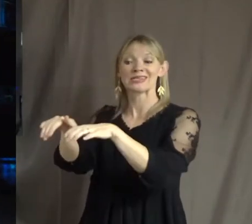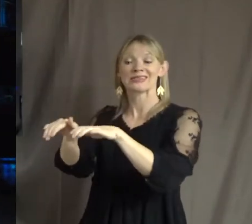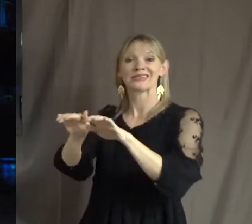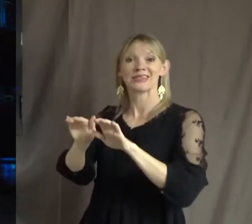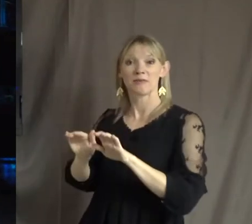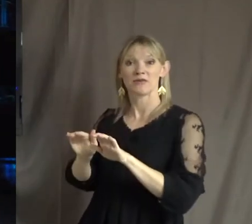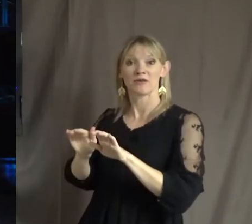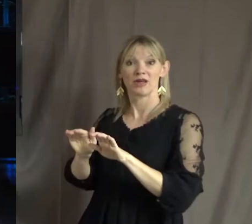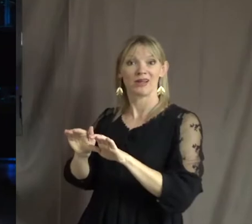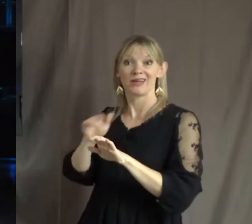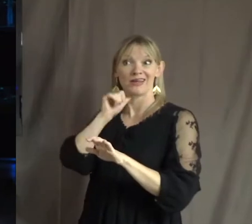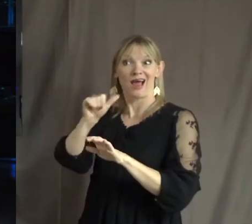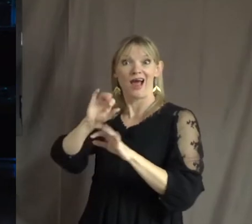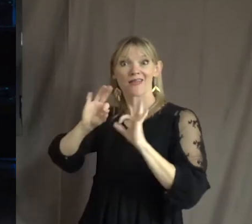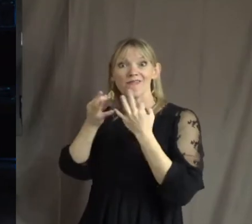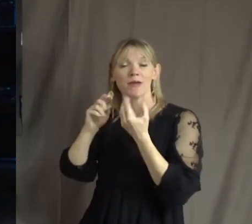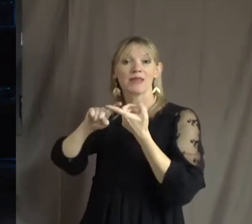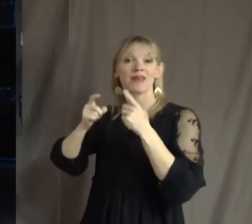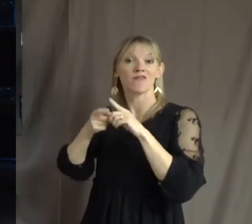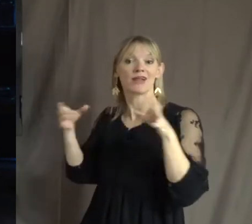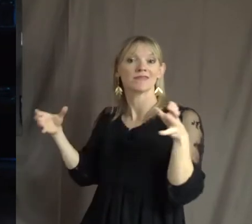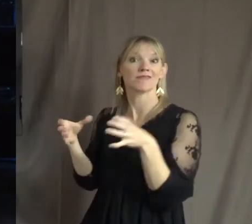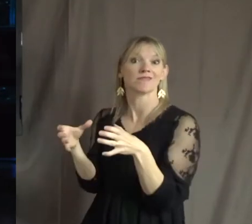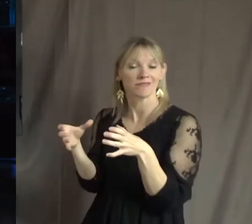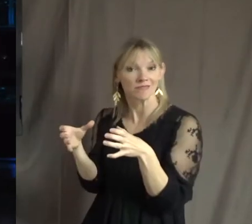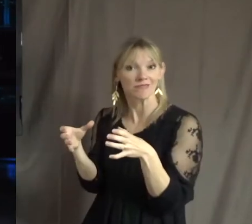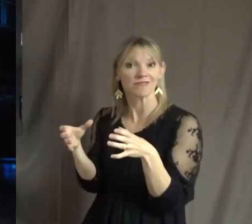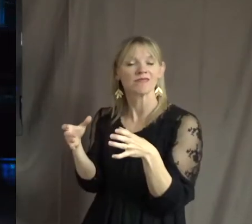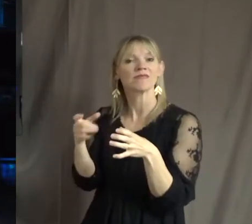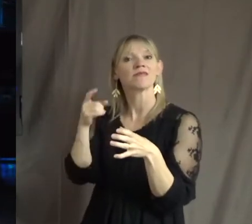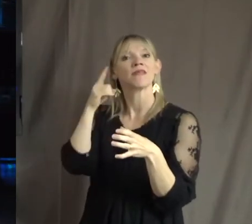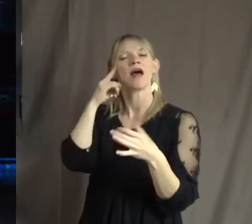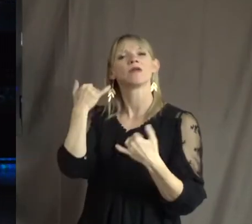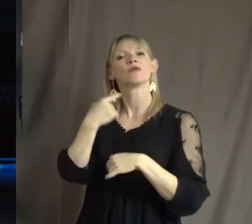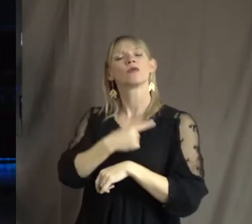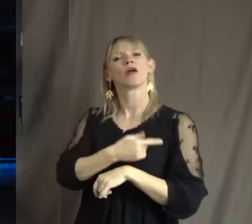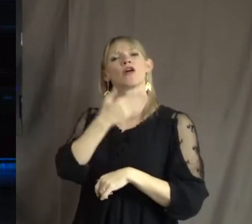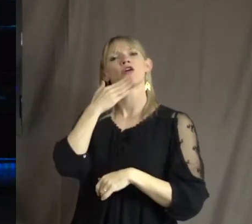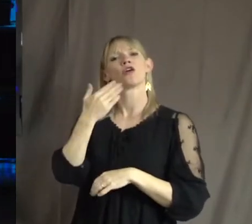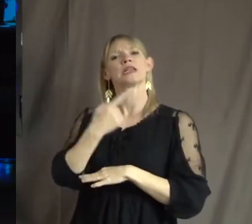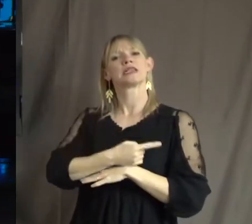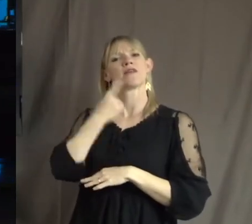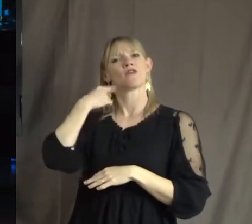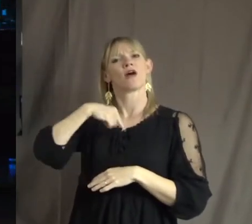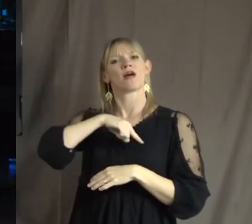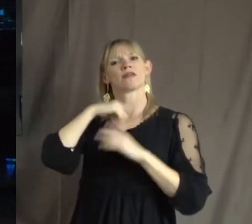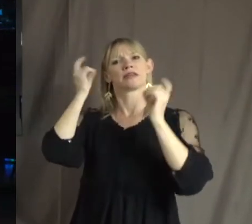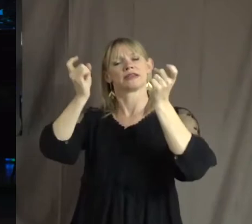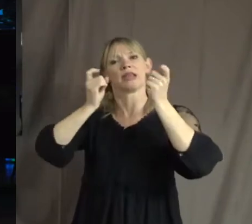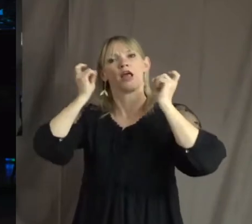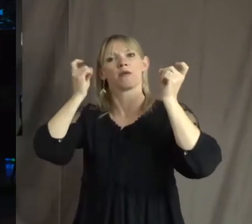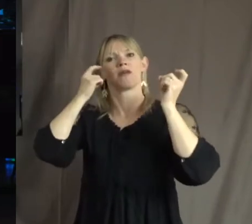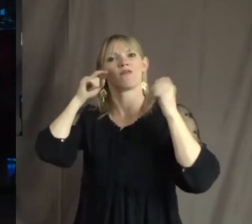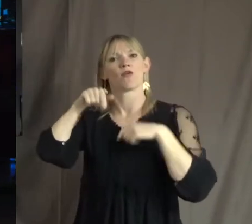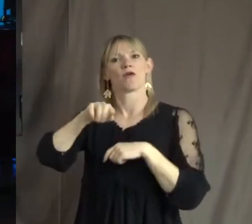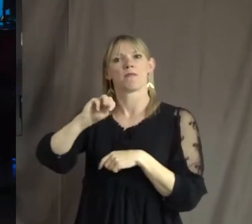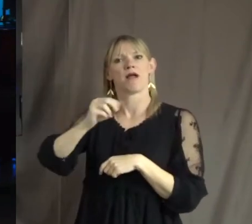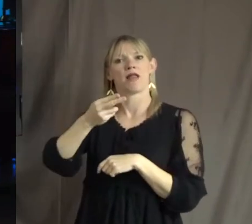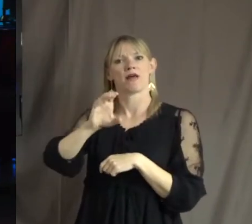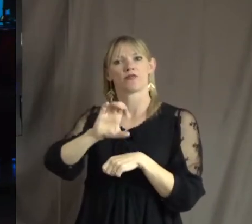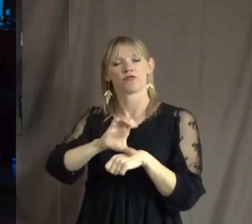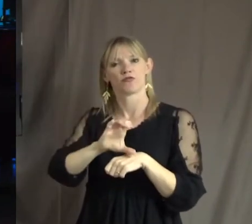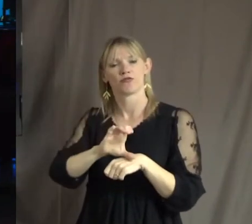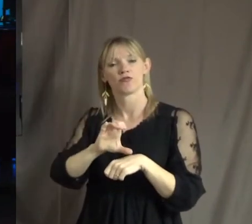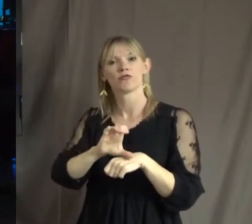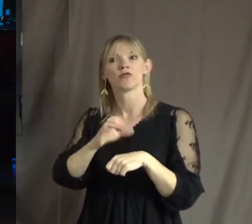be gathering together. I felt that this day would be a good day for ceremony for Mile High Church. It would be a